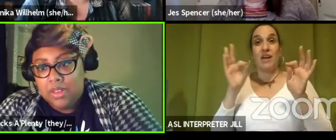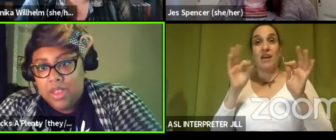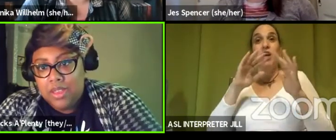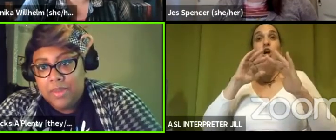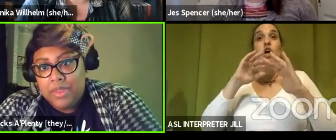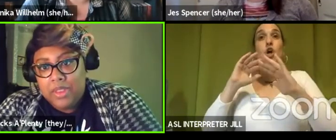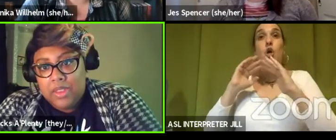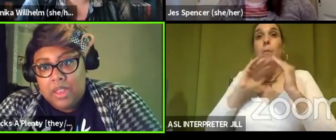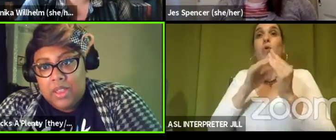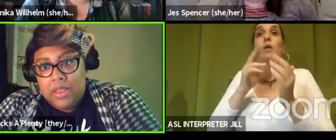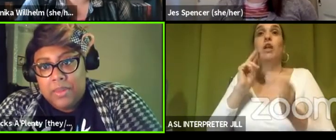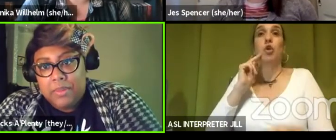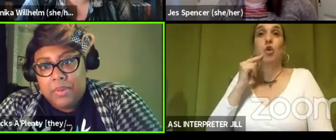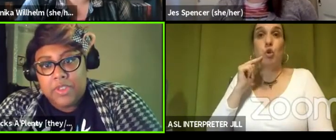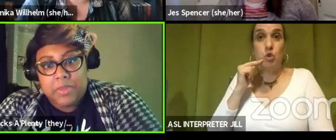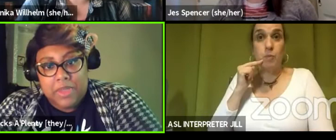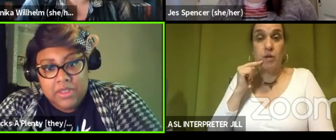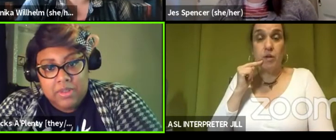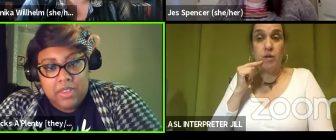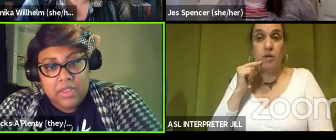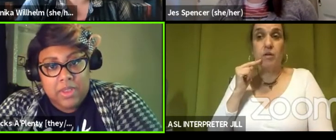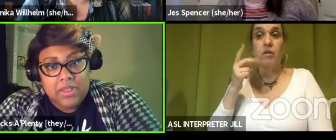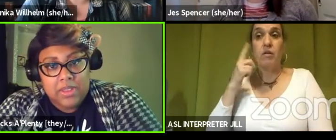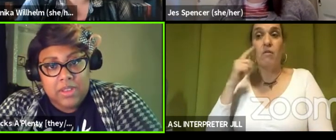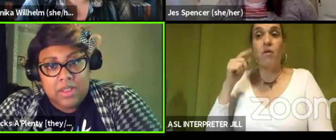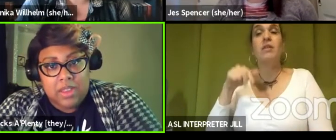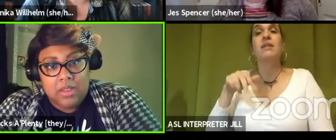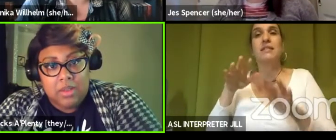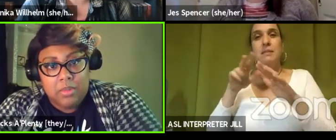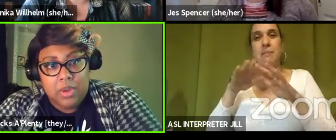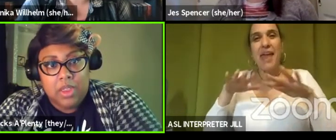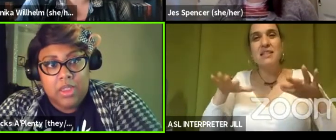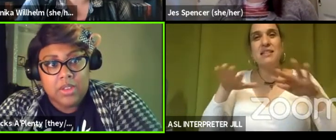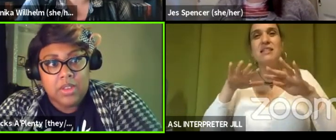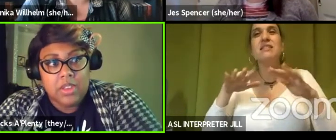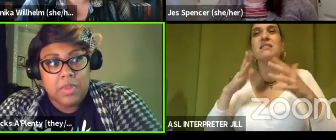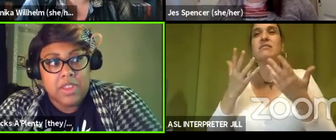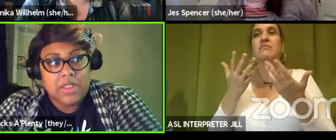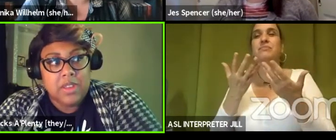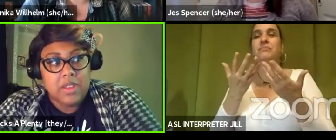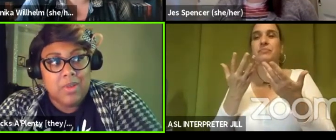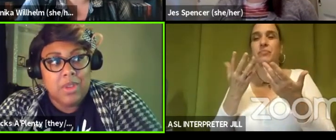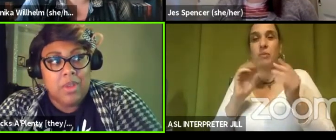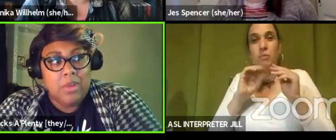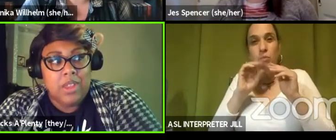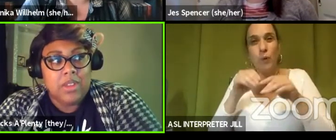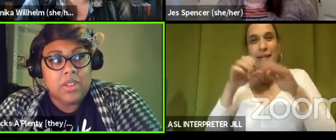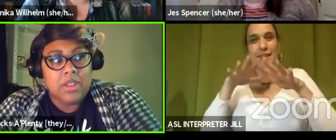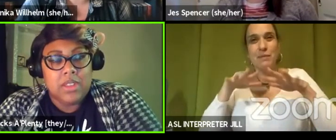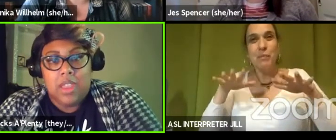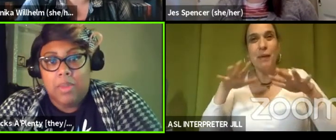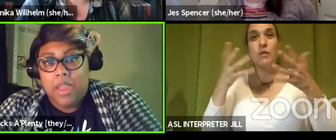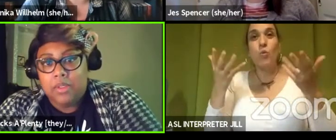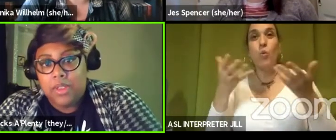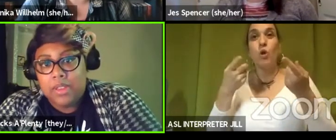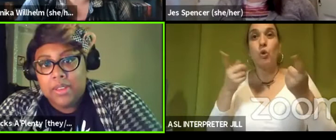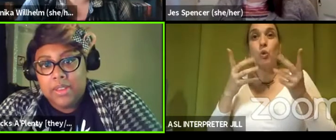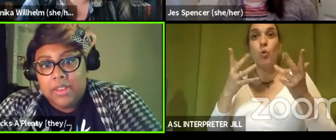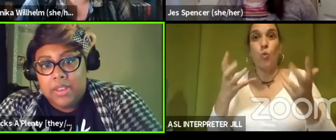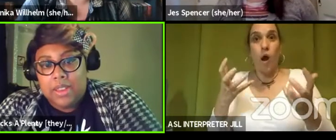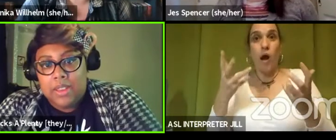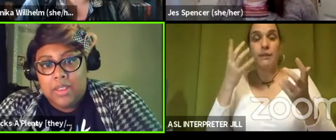nourishment a lot for the space, surrounding the space, and like putting into the space what you want to see come out